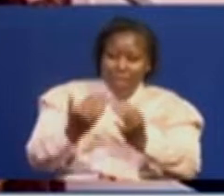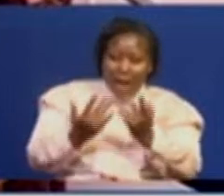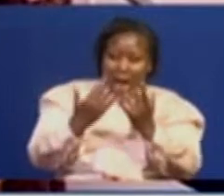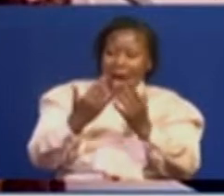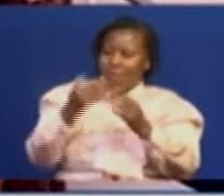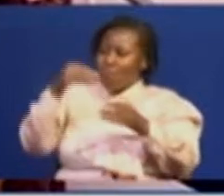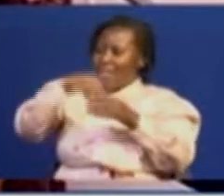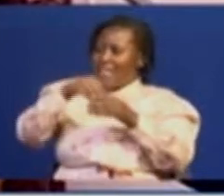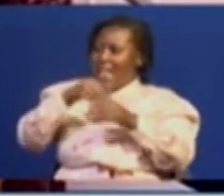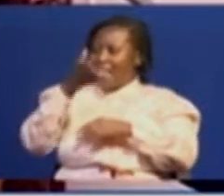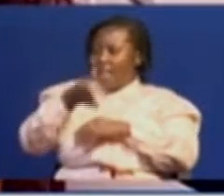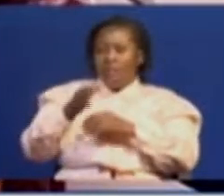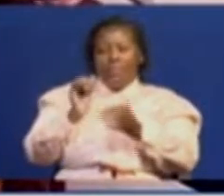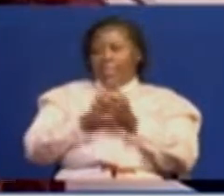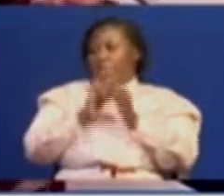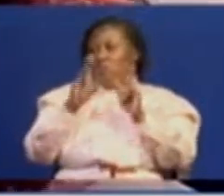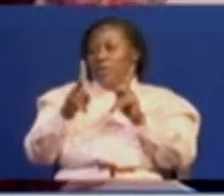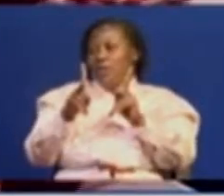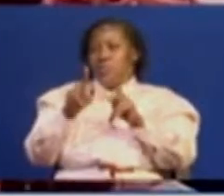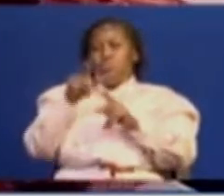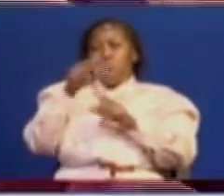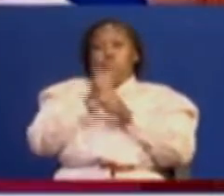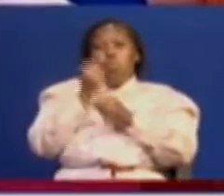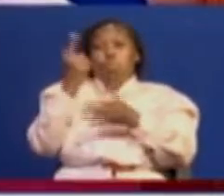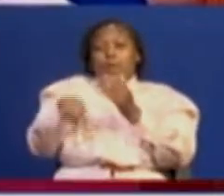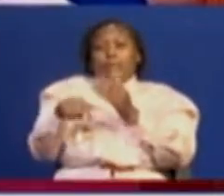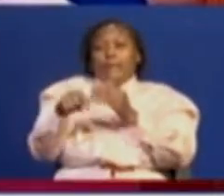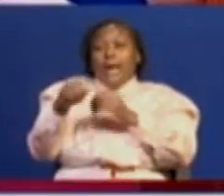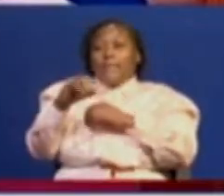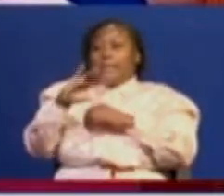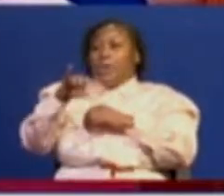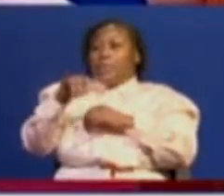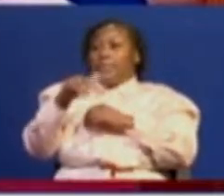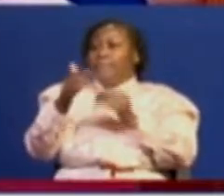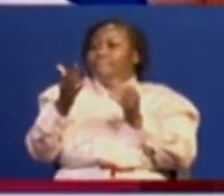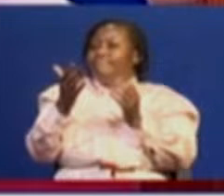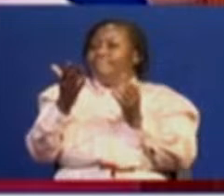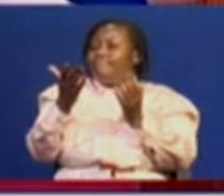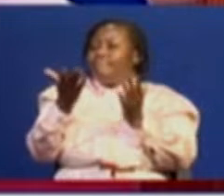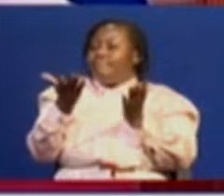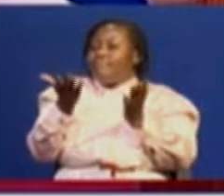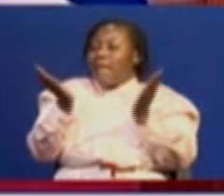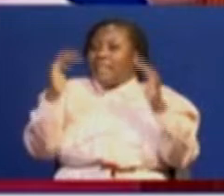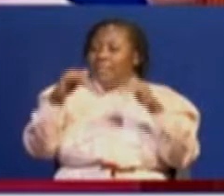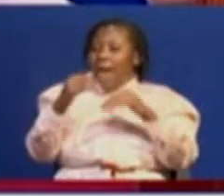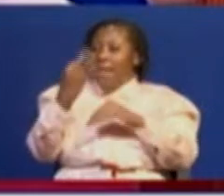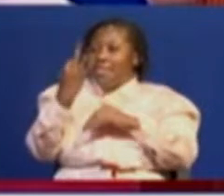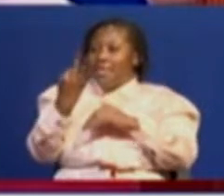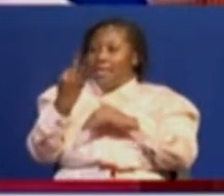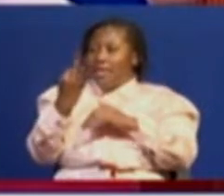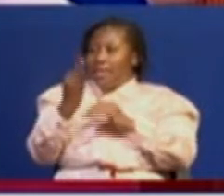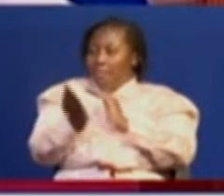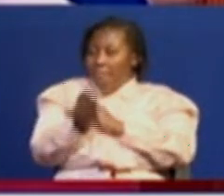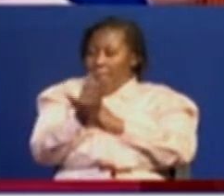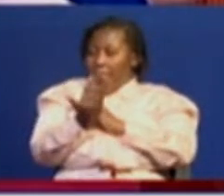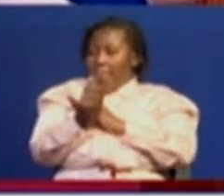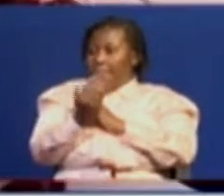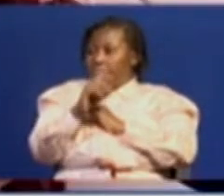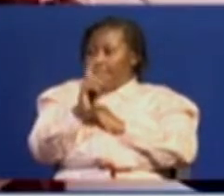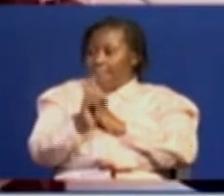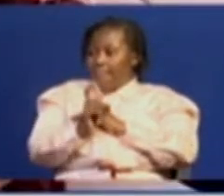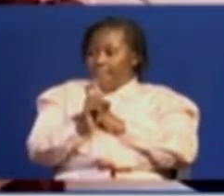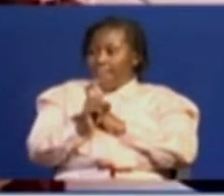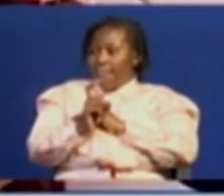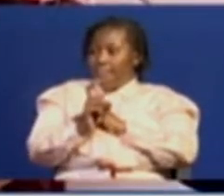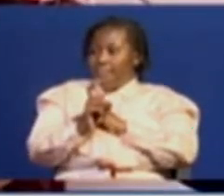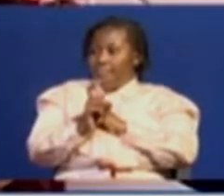We could see the fire from inside. Okay, that's okay. What were you doing at the county assembly at 3 a.m.? Honorable Speaker